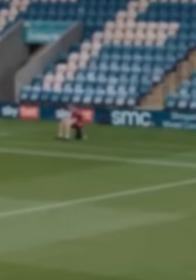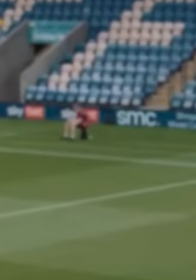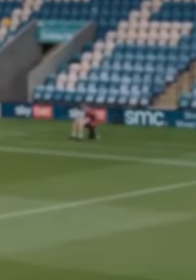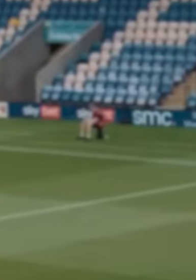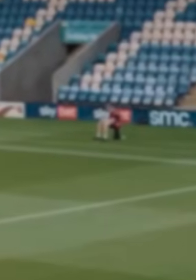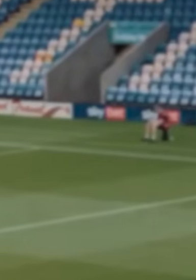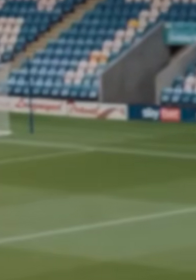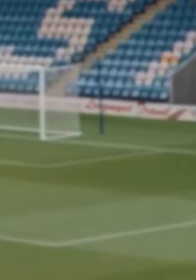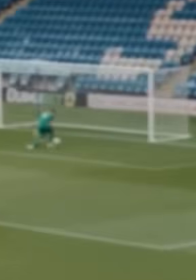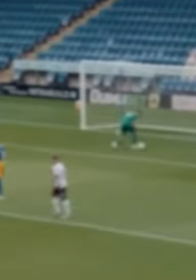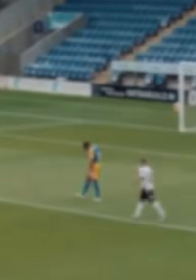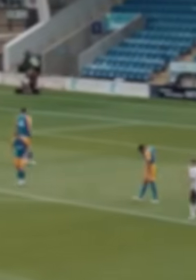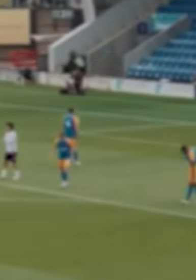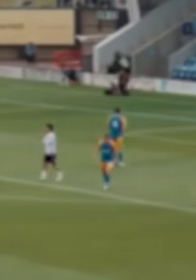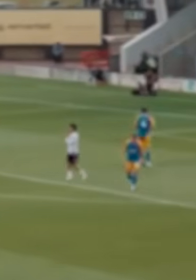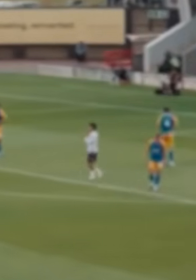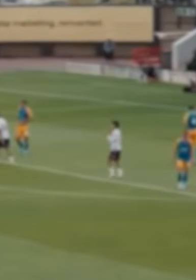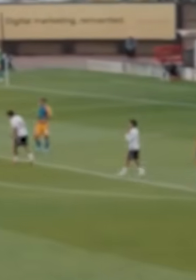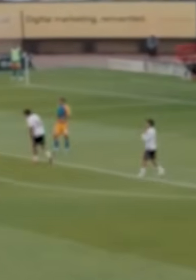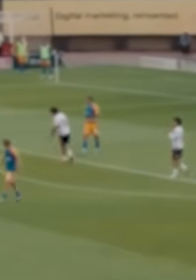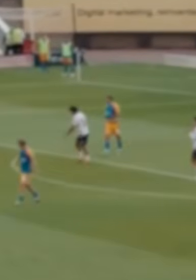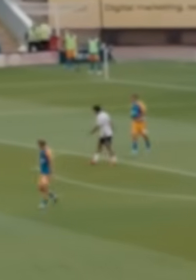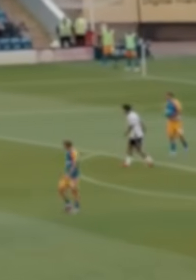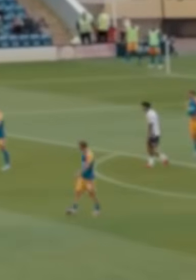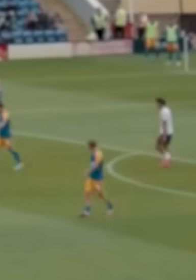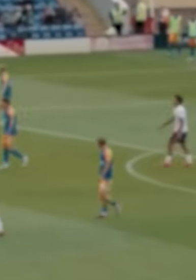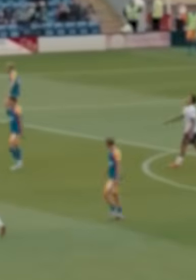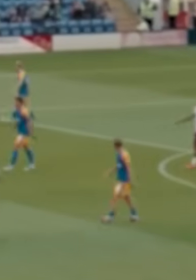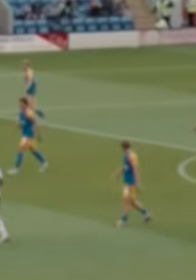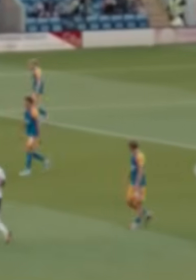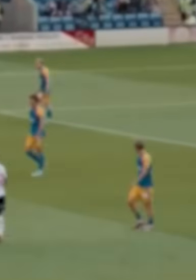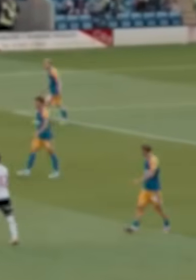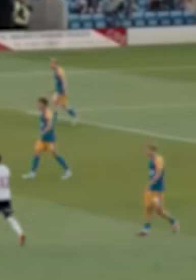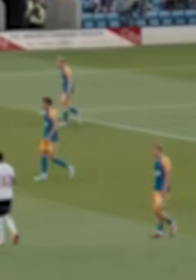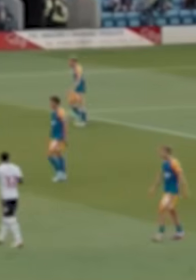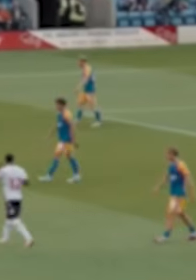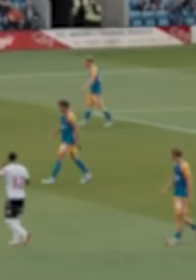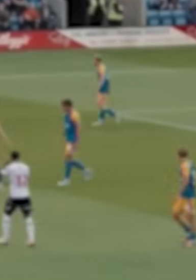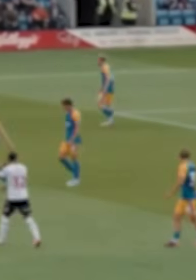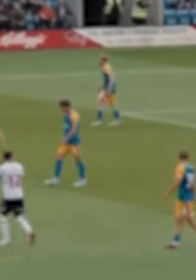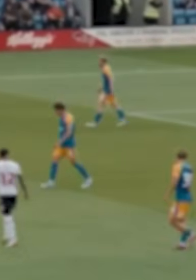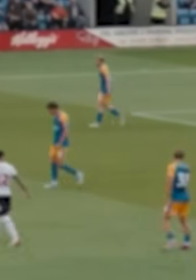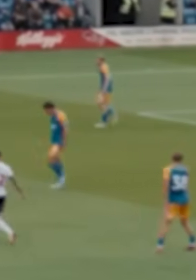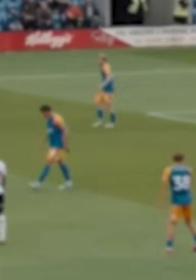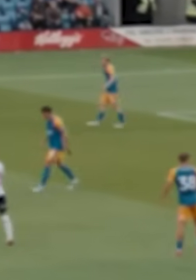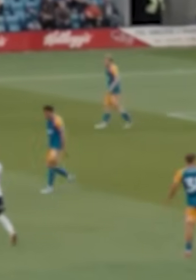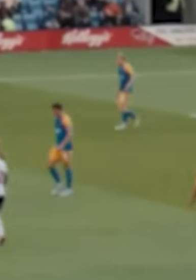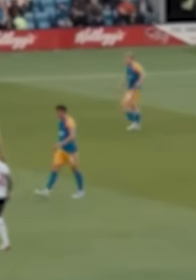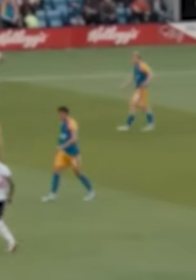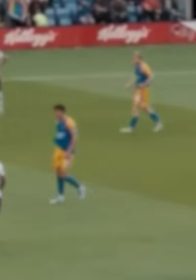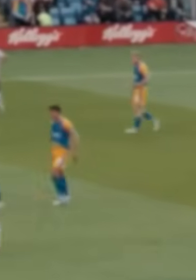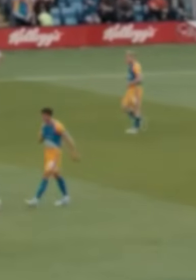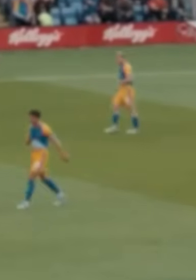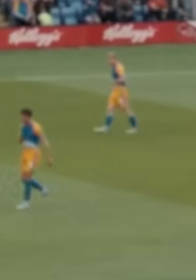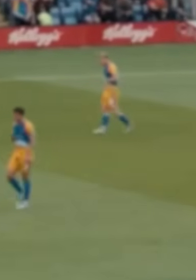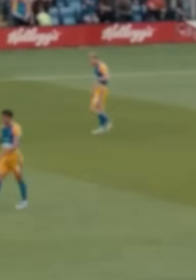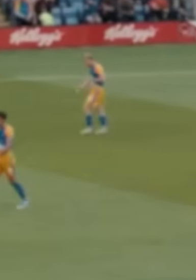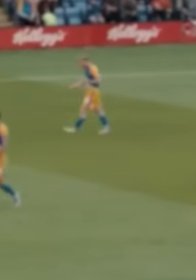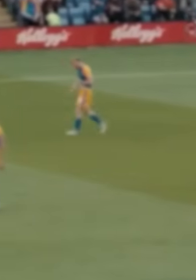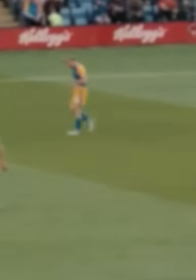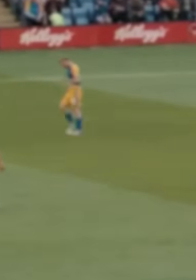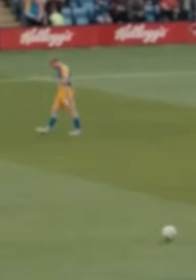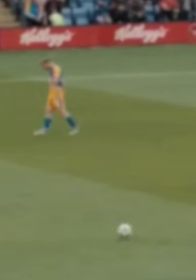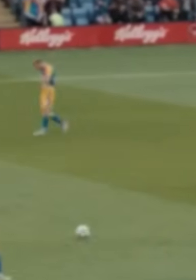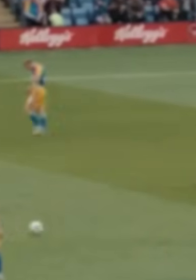corner, and then added a second in the 60th minute. It's the first time that Gill has netted for the club after completing